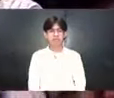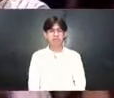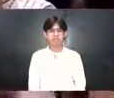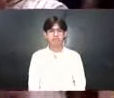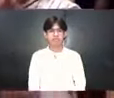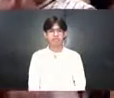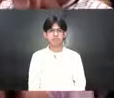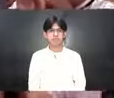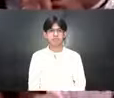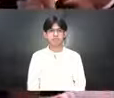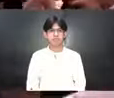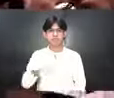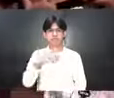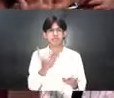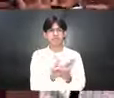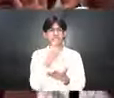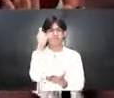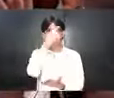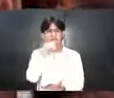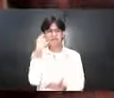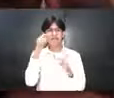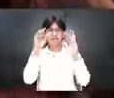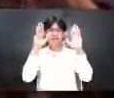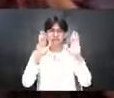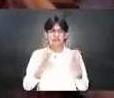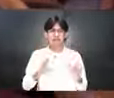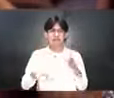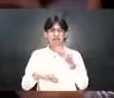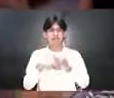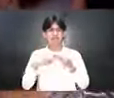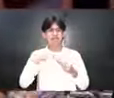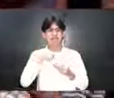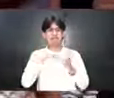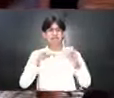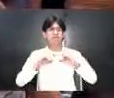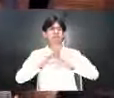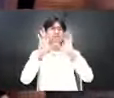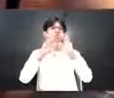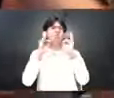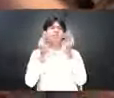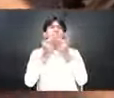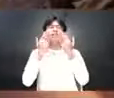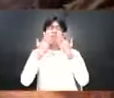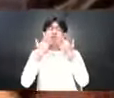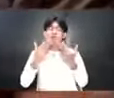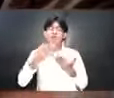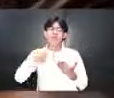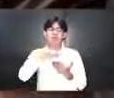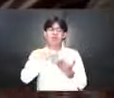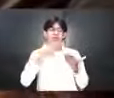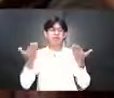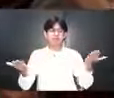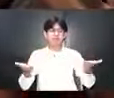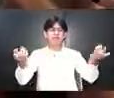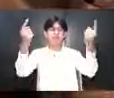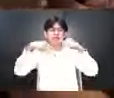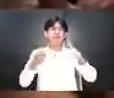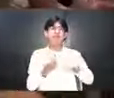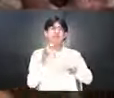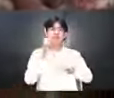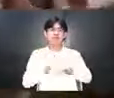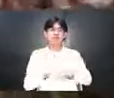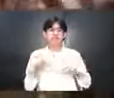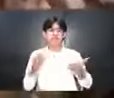new faces are an amazing addition to our family. And we thank You for bringing them here, for calling them by